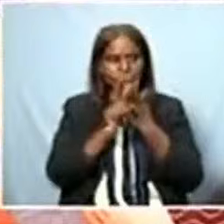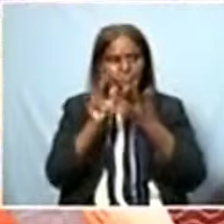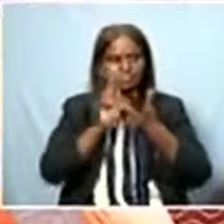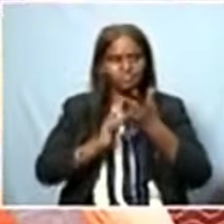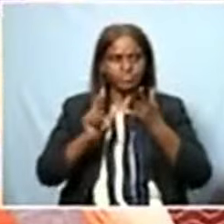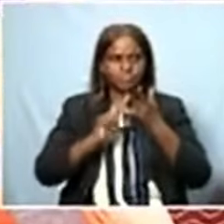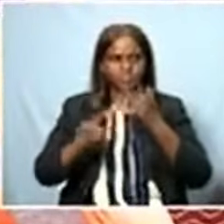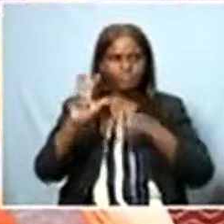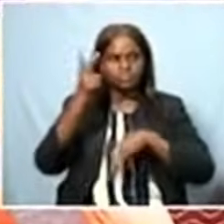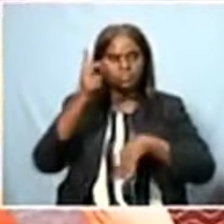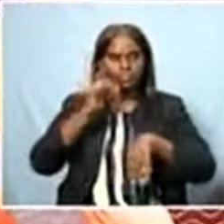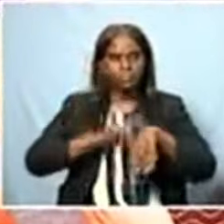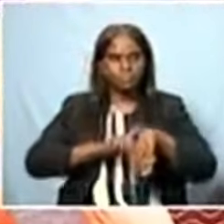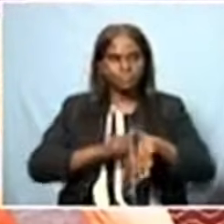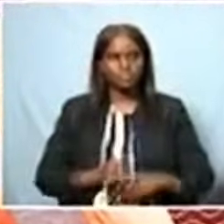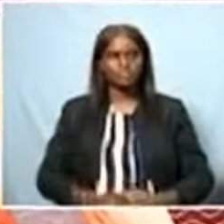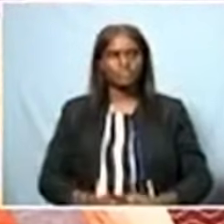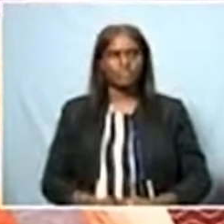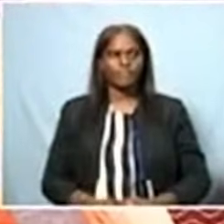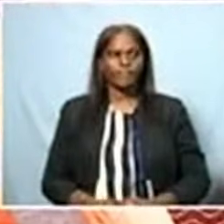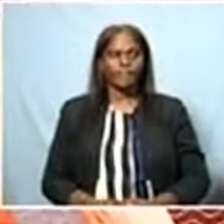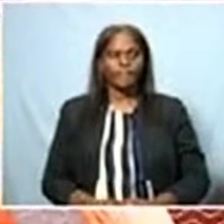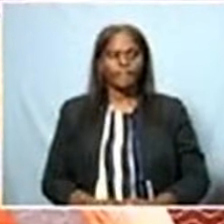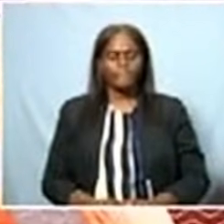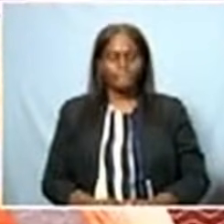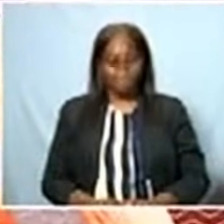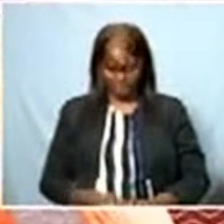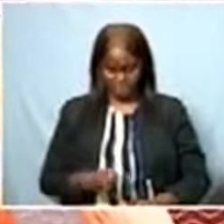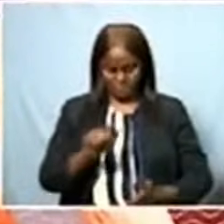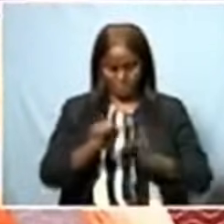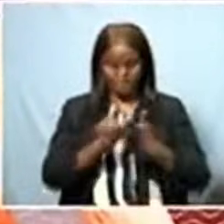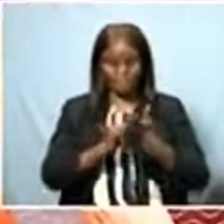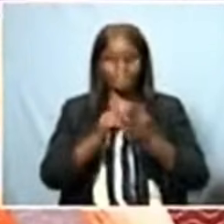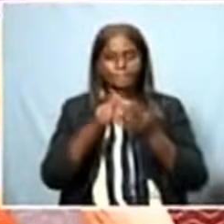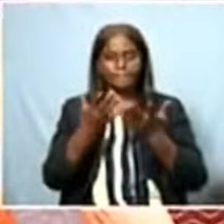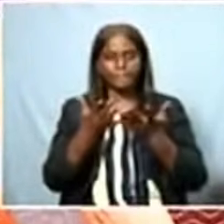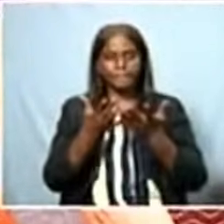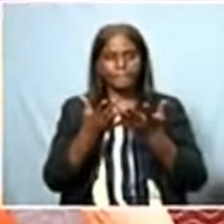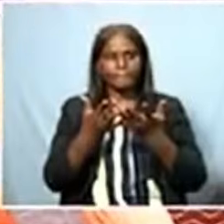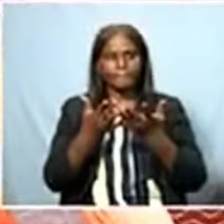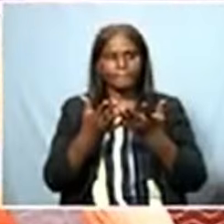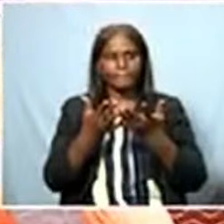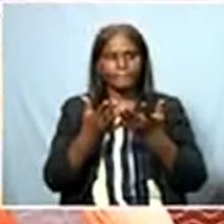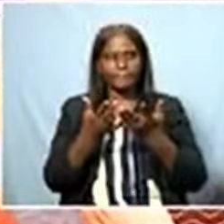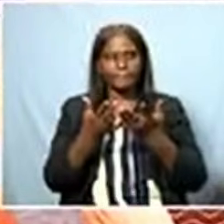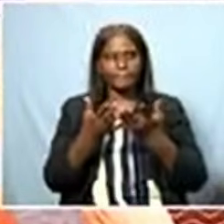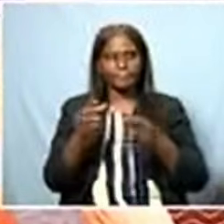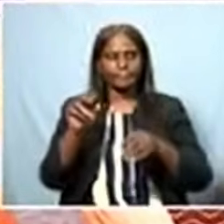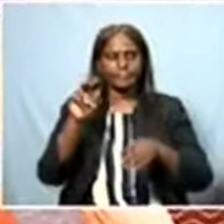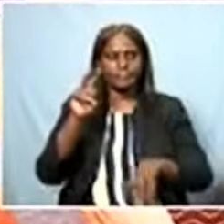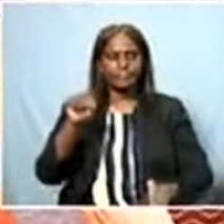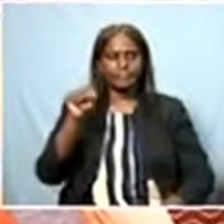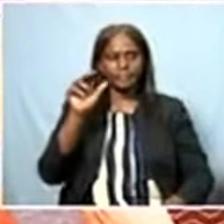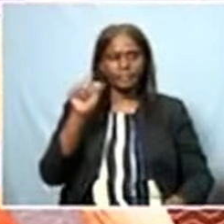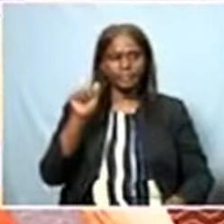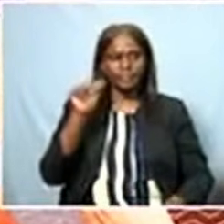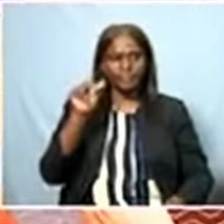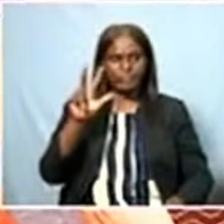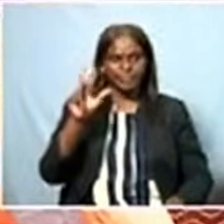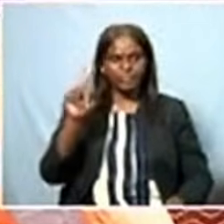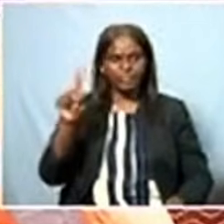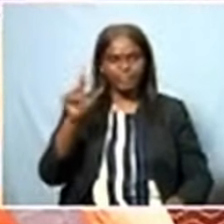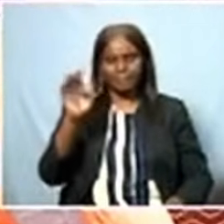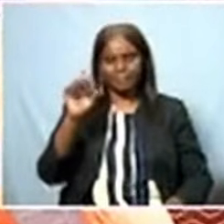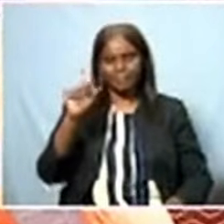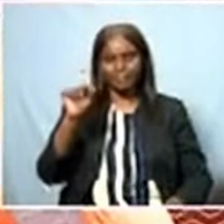be read the third time. The Betting Levy Bill, National Assembly Bill Number 31